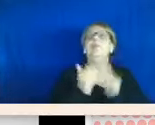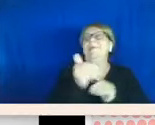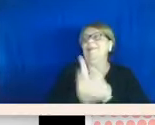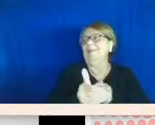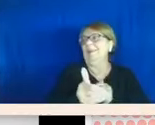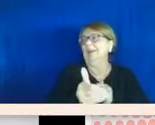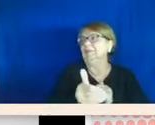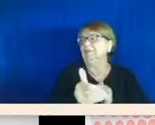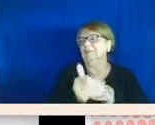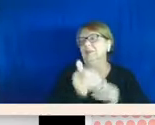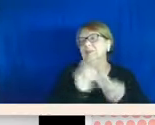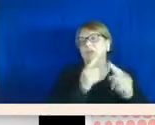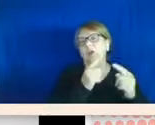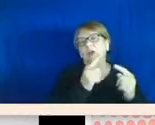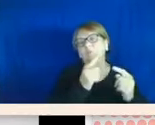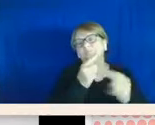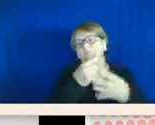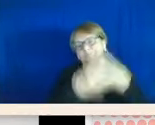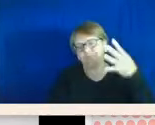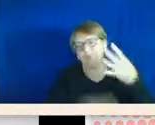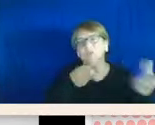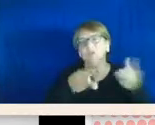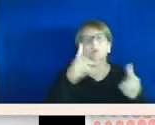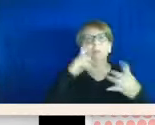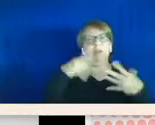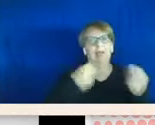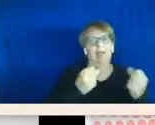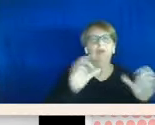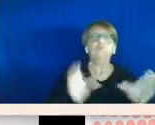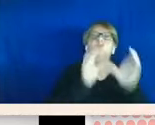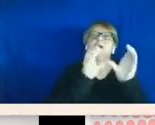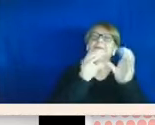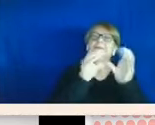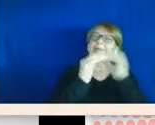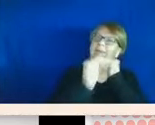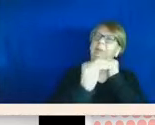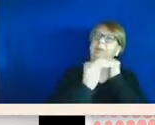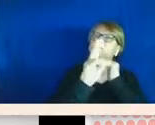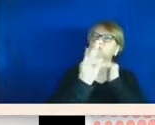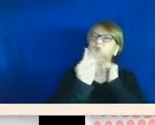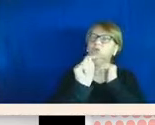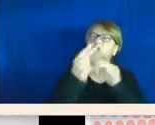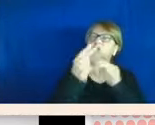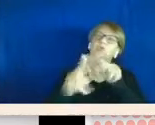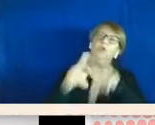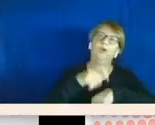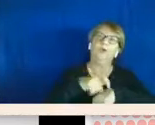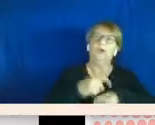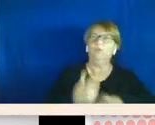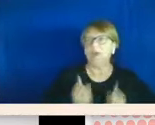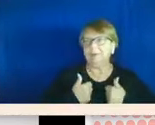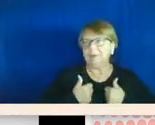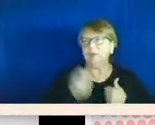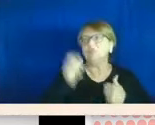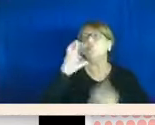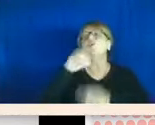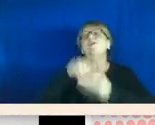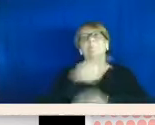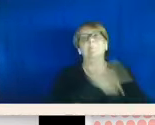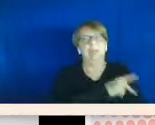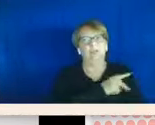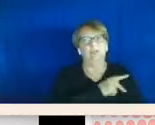for adult mental health is crisis stabilization unit, short-term residential treatment, or inpatient. So now we've moved into you're